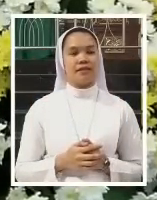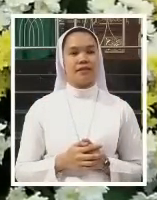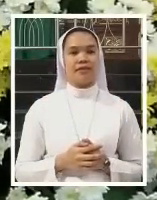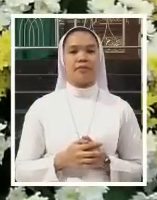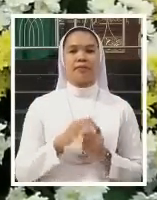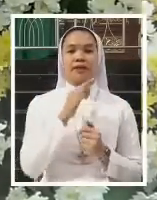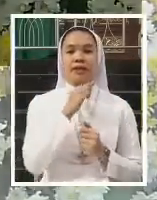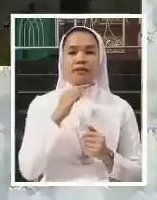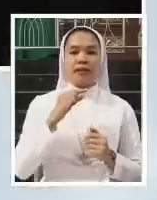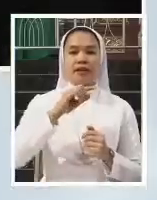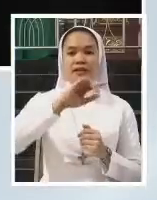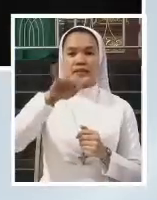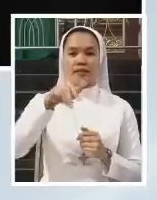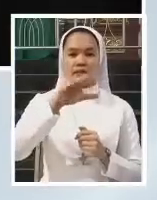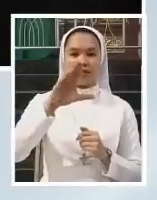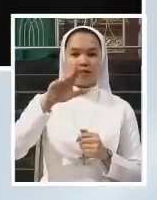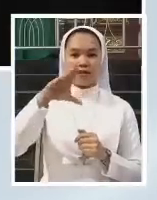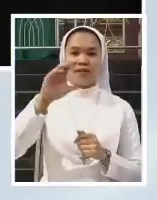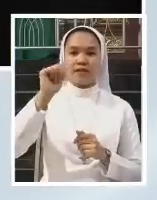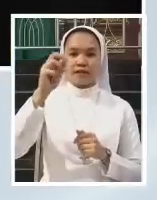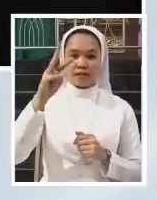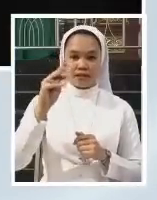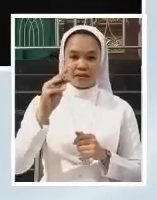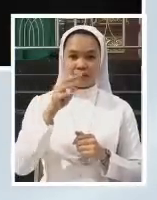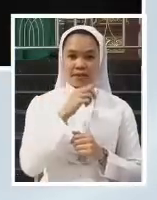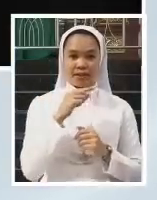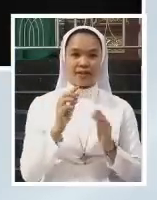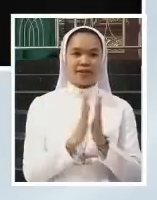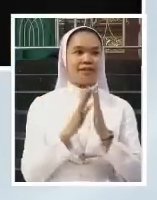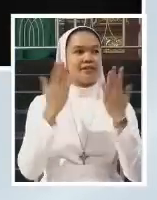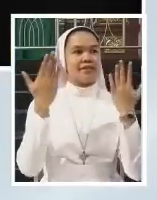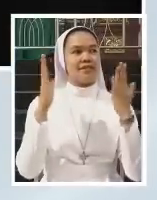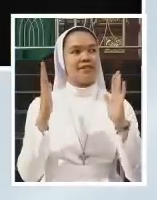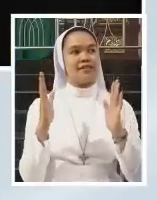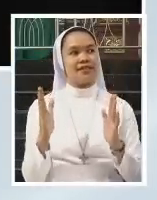5 years. Father Sharnsky Kama.